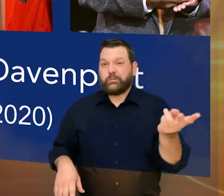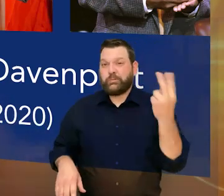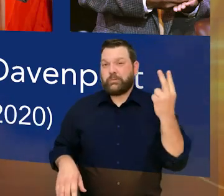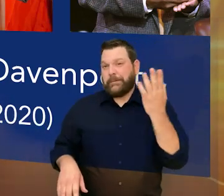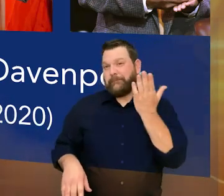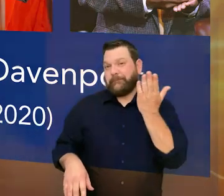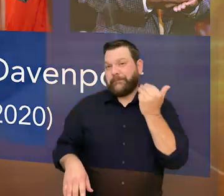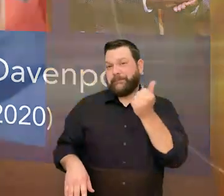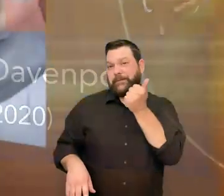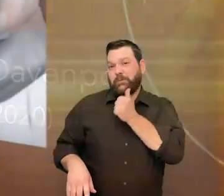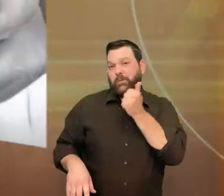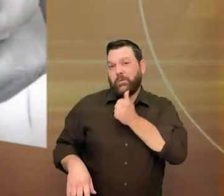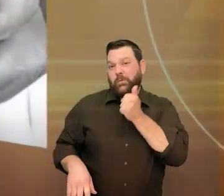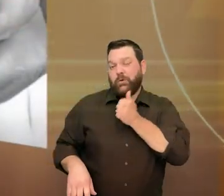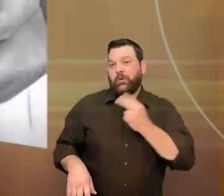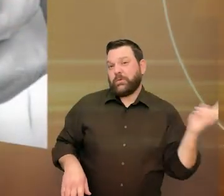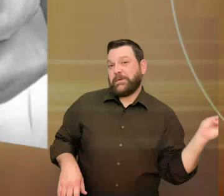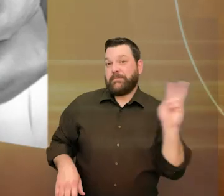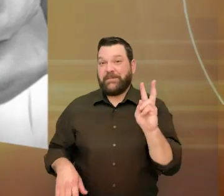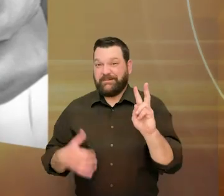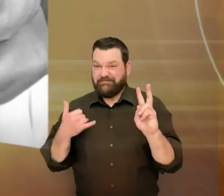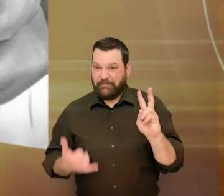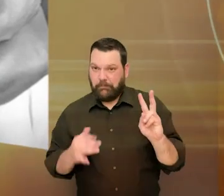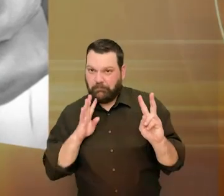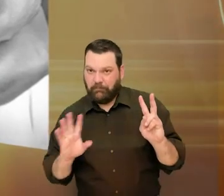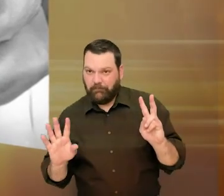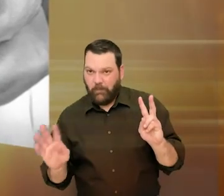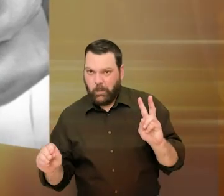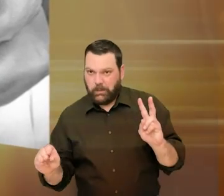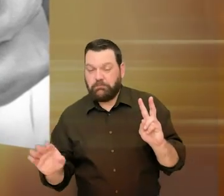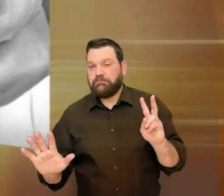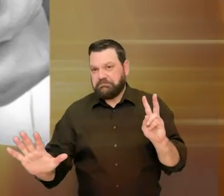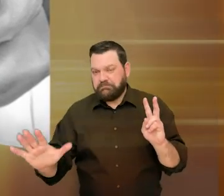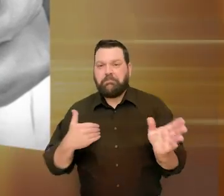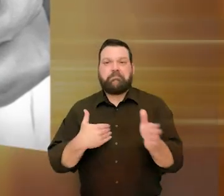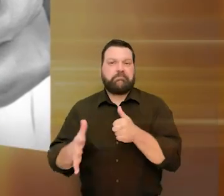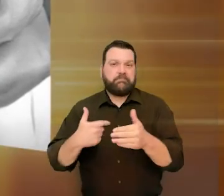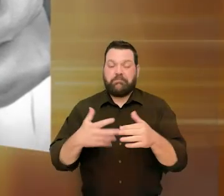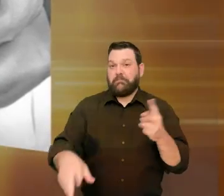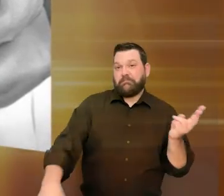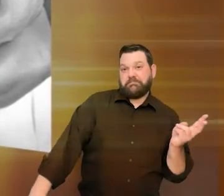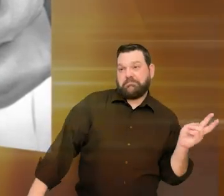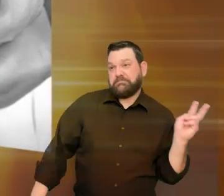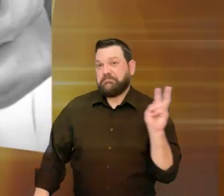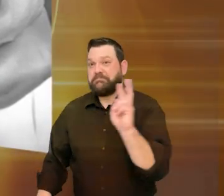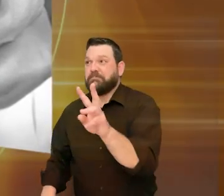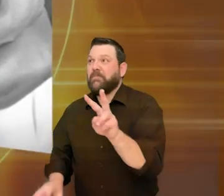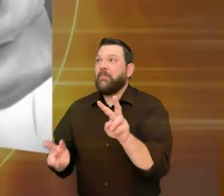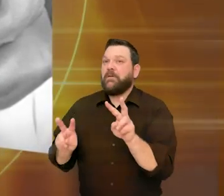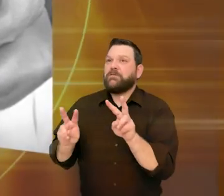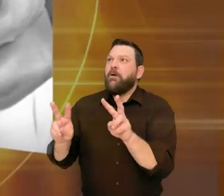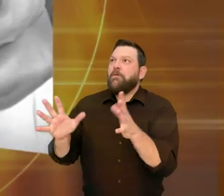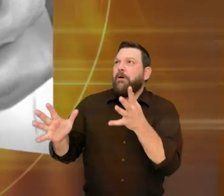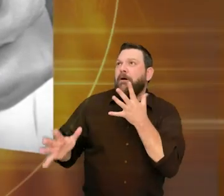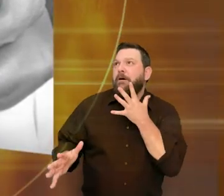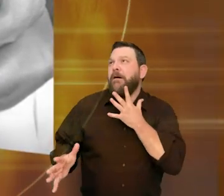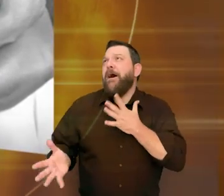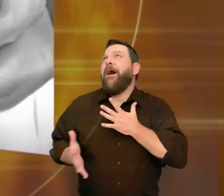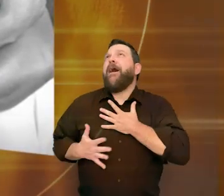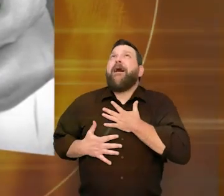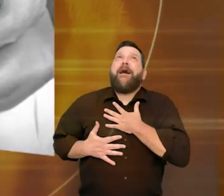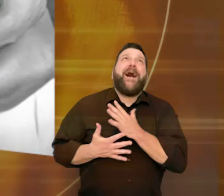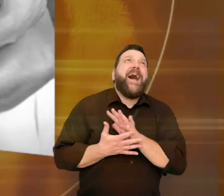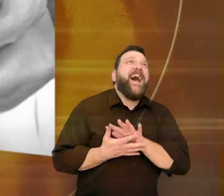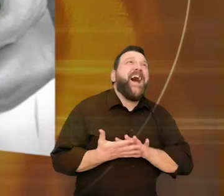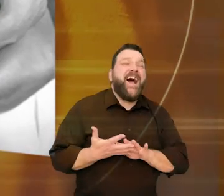those 15-year-olds are now 40. Well, those girls thought he was just the handsomest thing they had ever seen. They hyperventilated